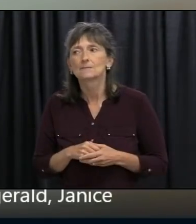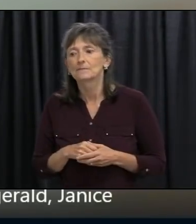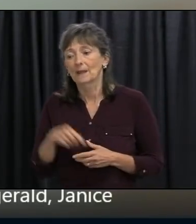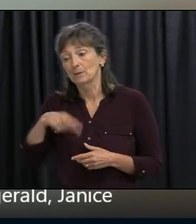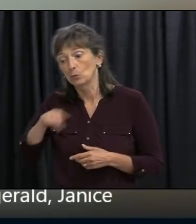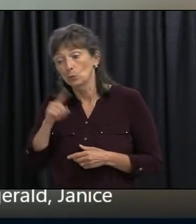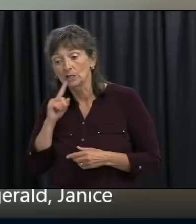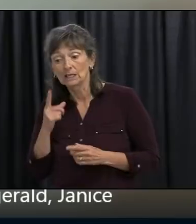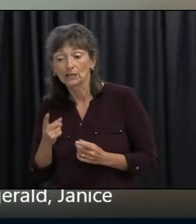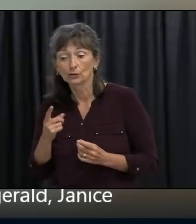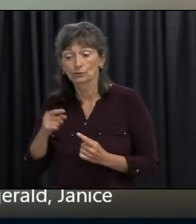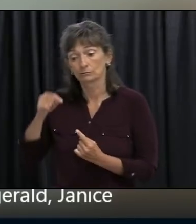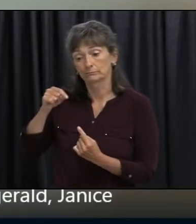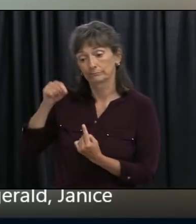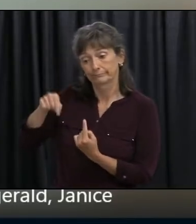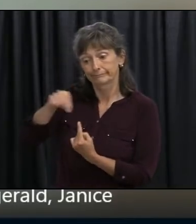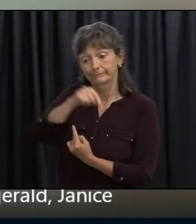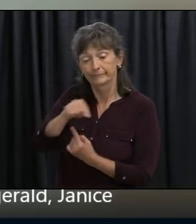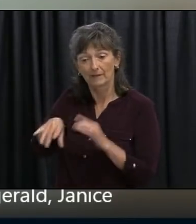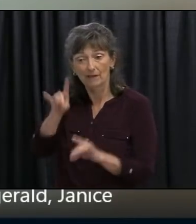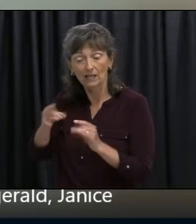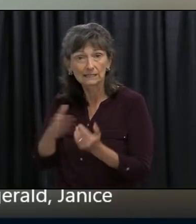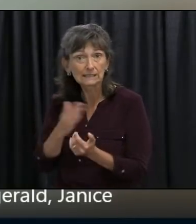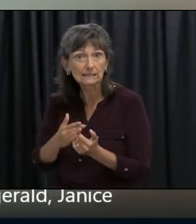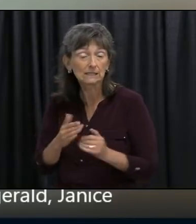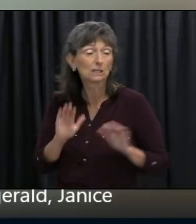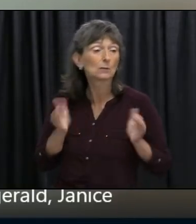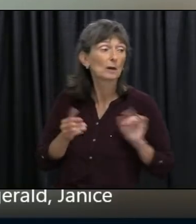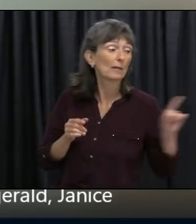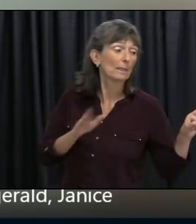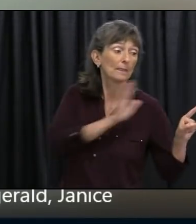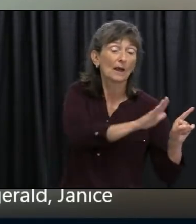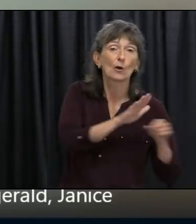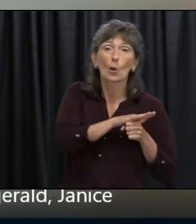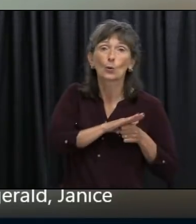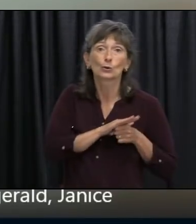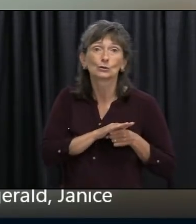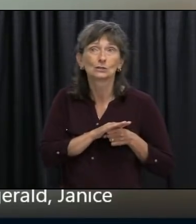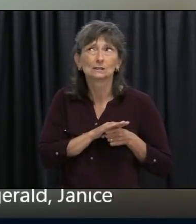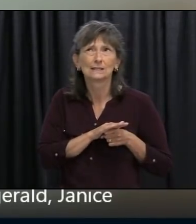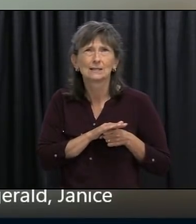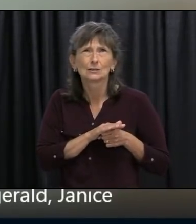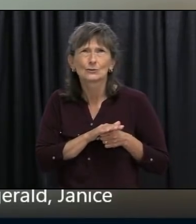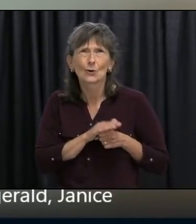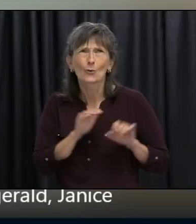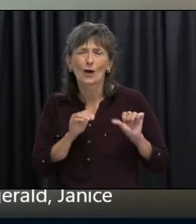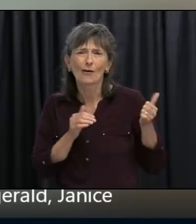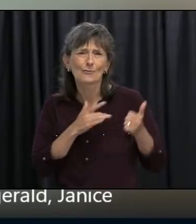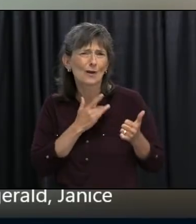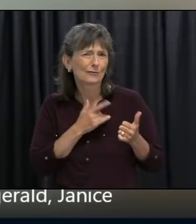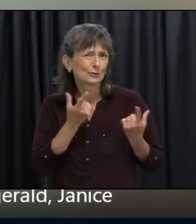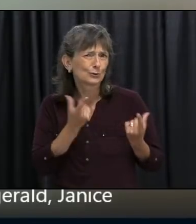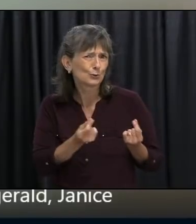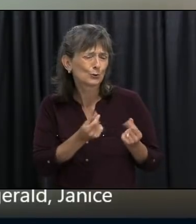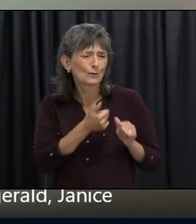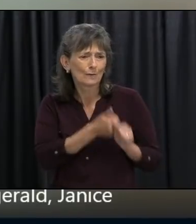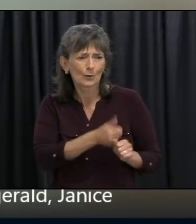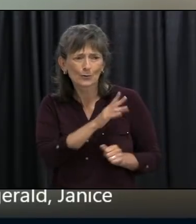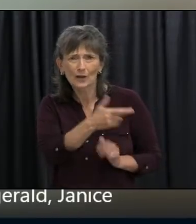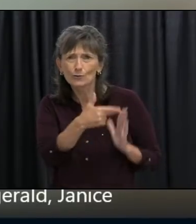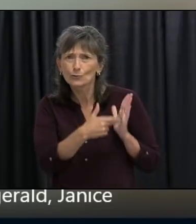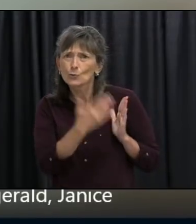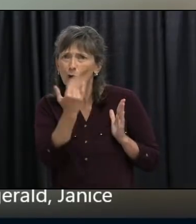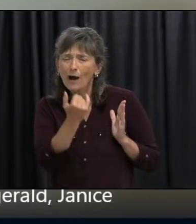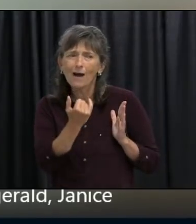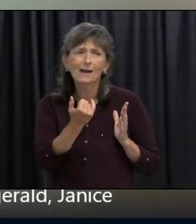and quarantine. So all of that is taken into consideration. I can't comment on what other jurisdictions' capacities